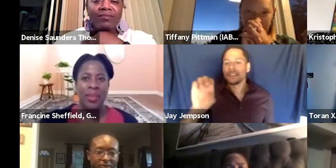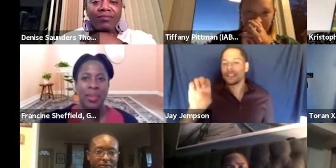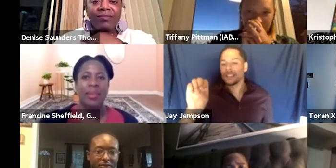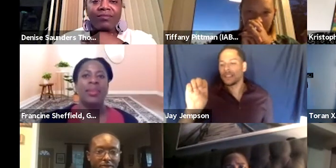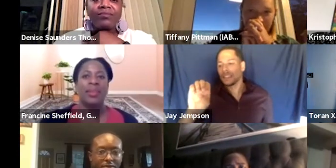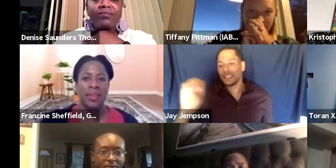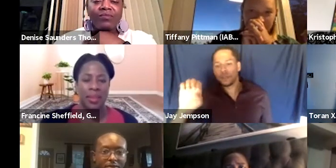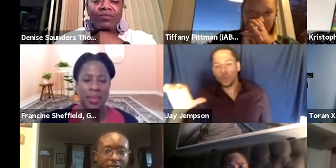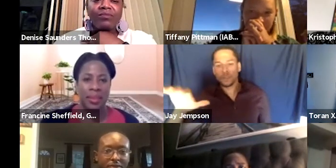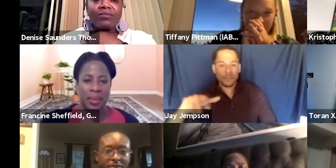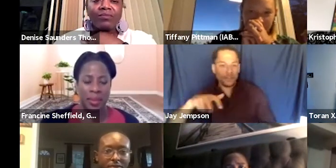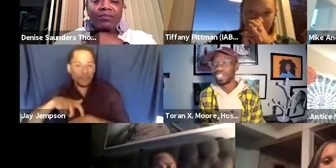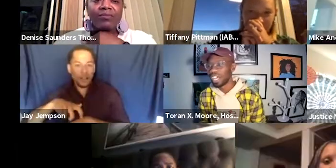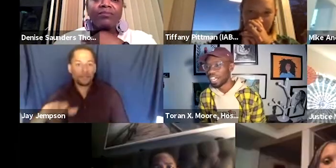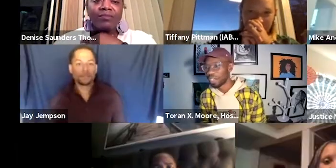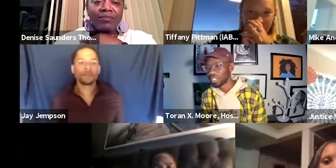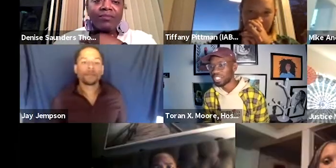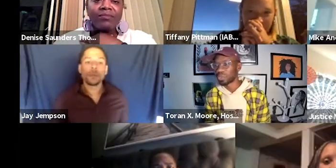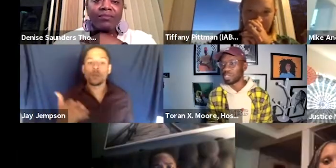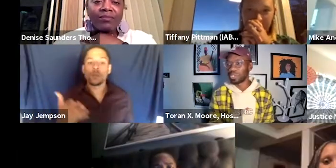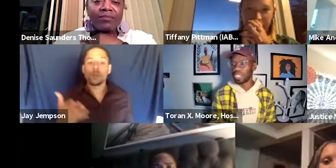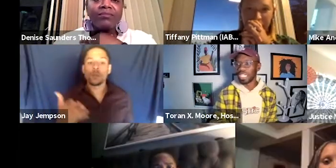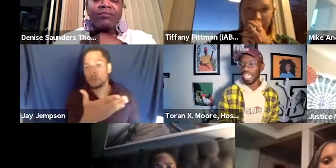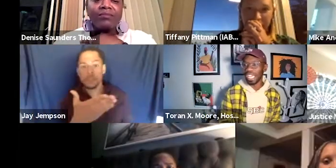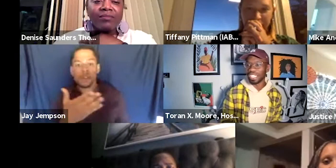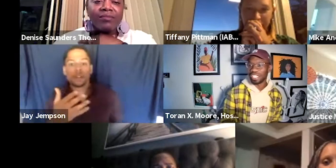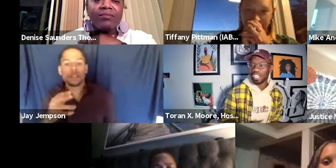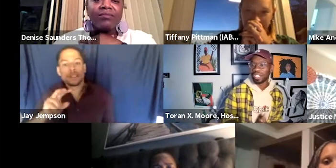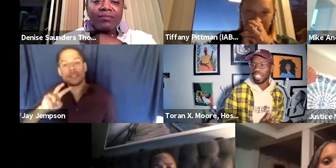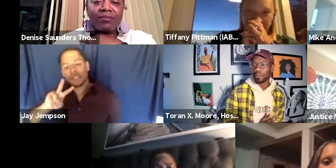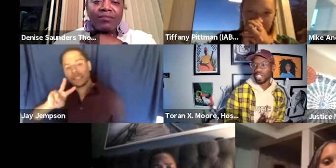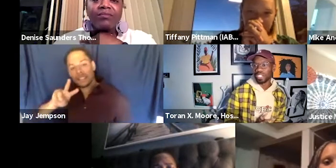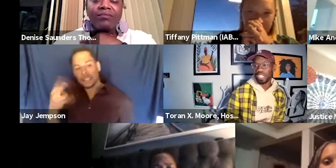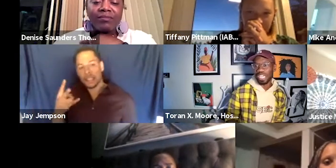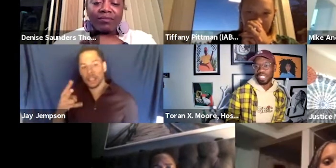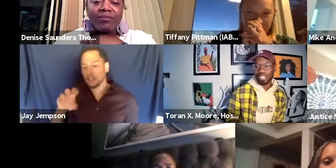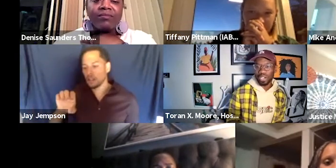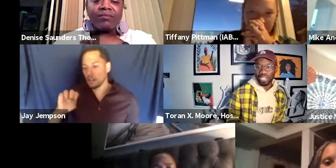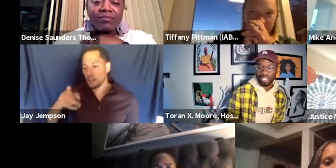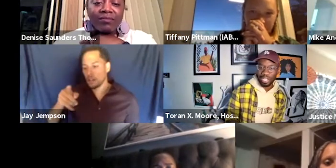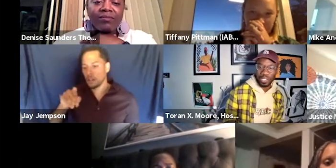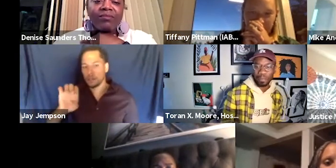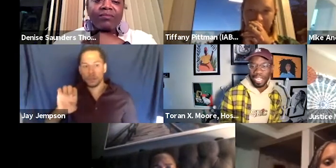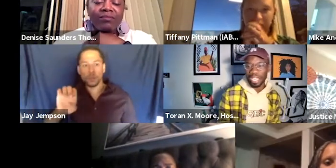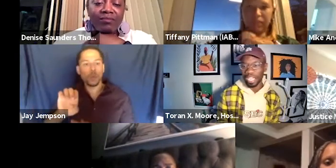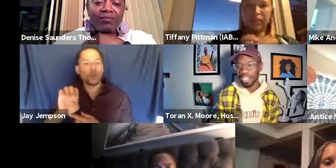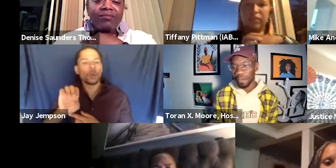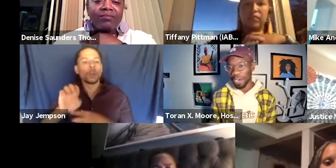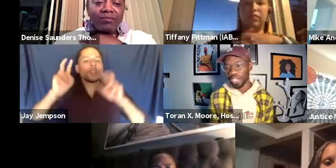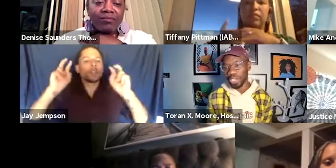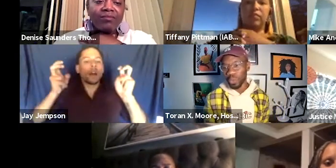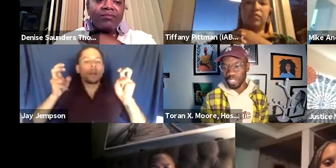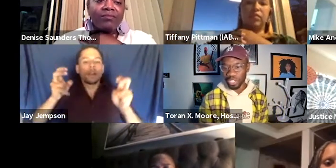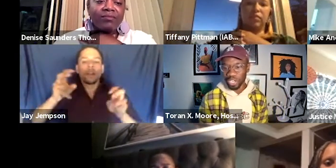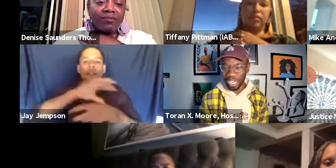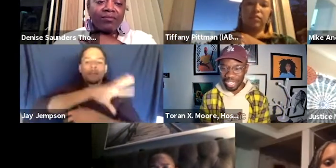inclusivity, and that us is real intensive, centering community and collaboration in the arts, hosted by